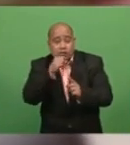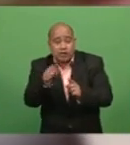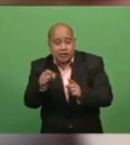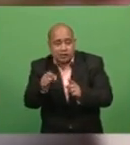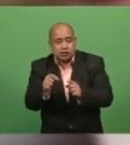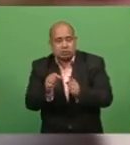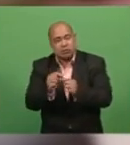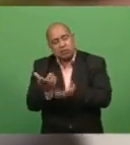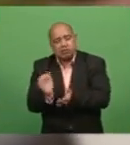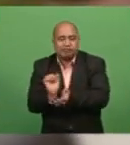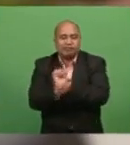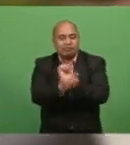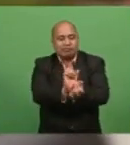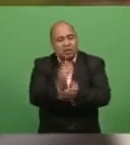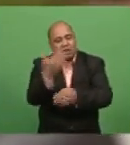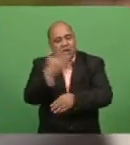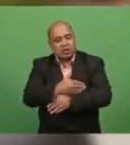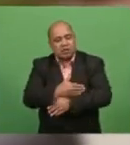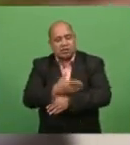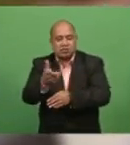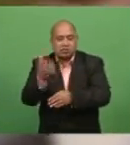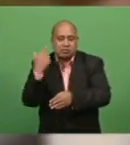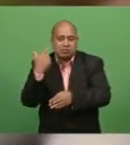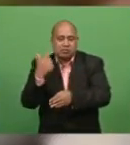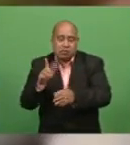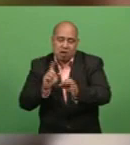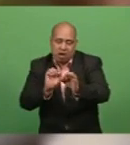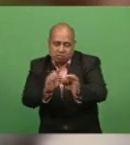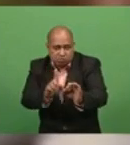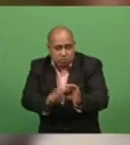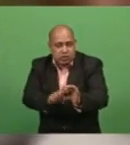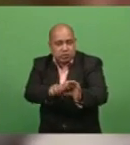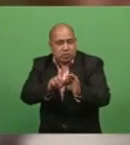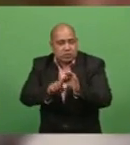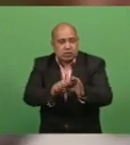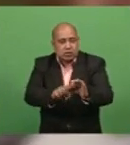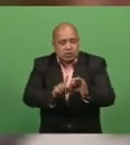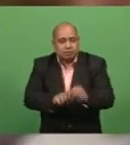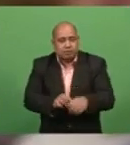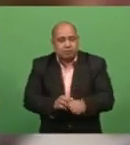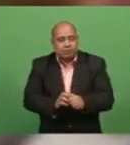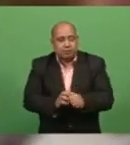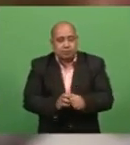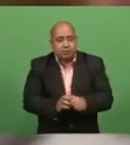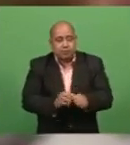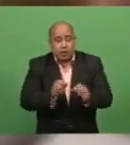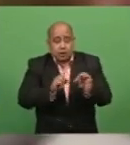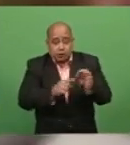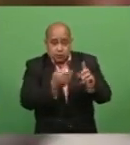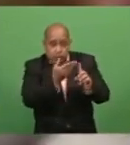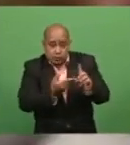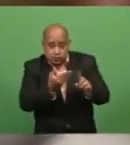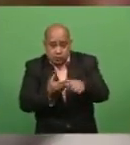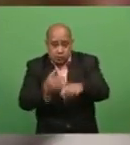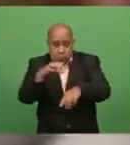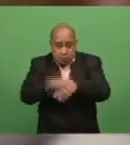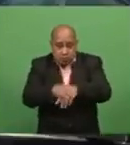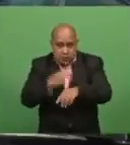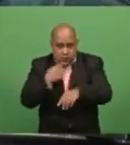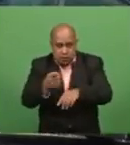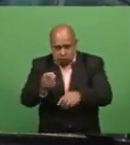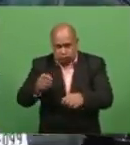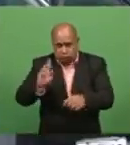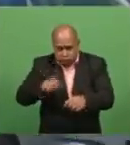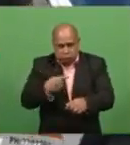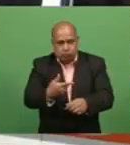last night and is still being questioned. Gilio adds they will continue with questioning this morning before any decision on the